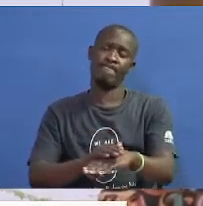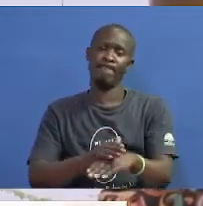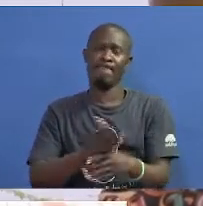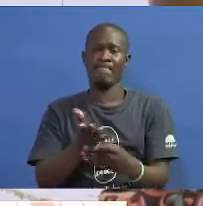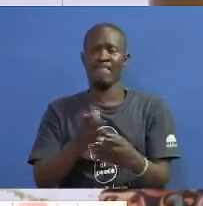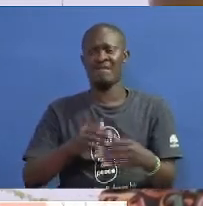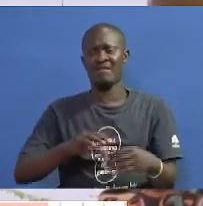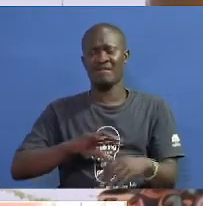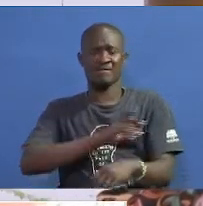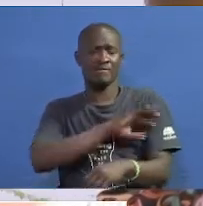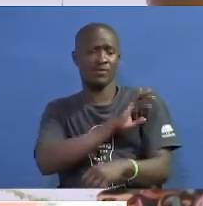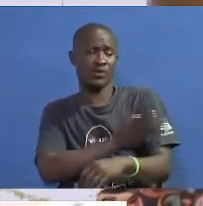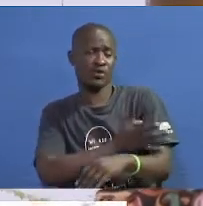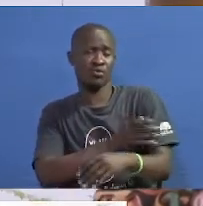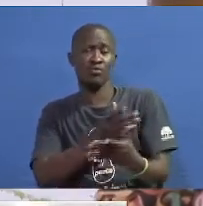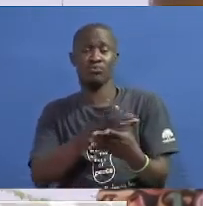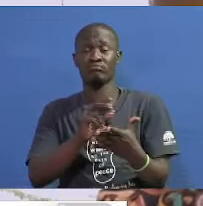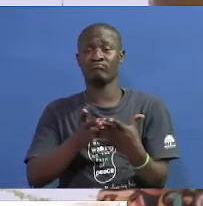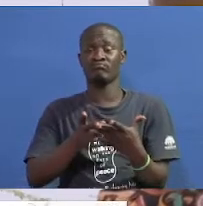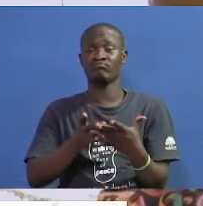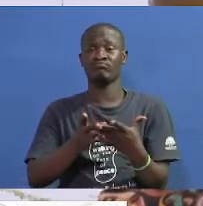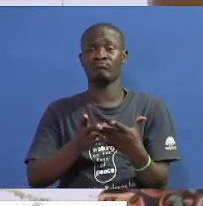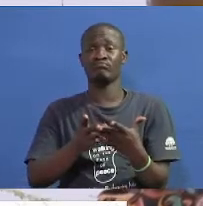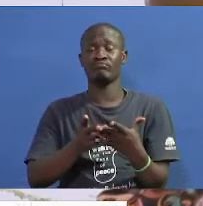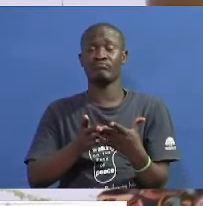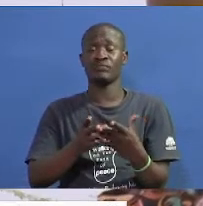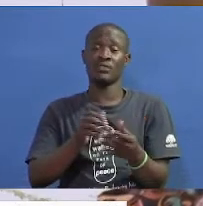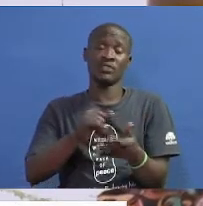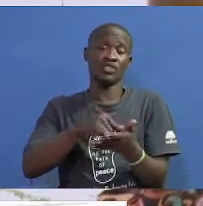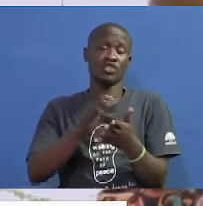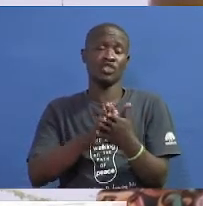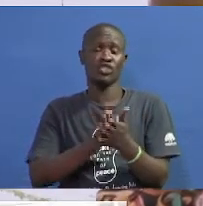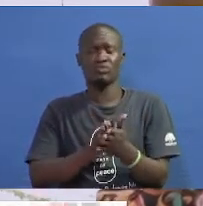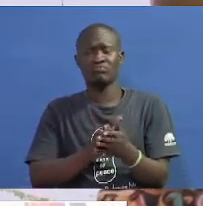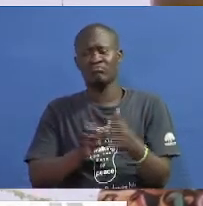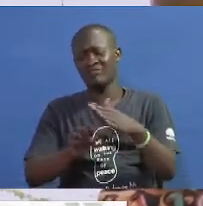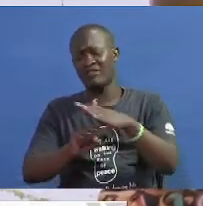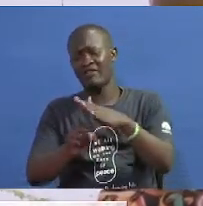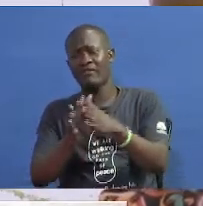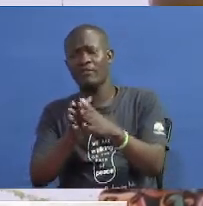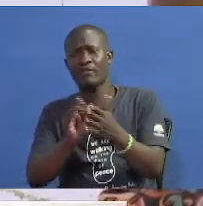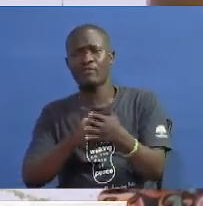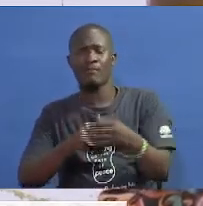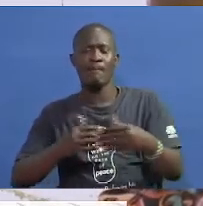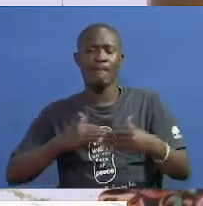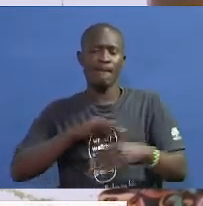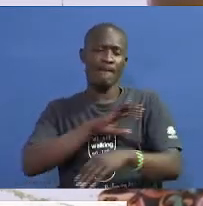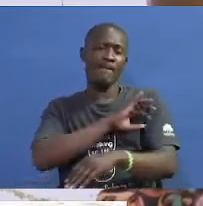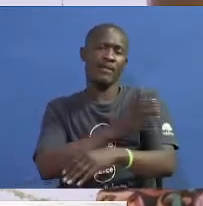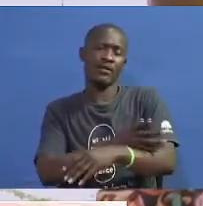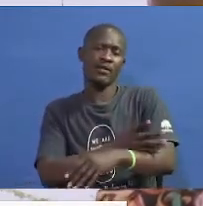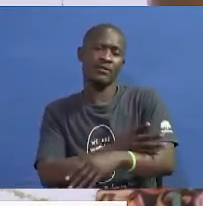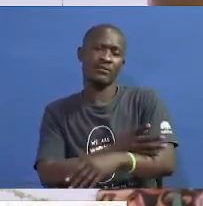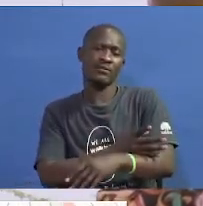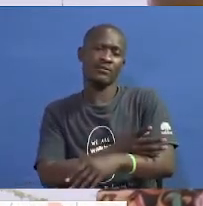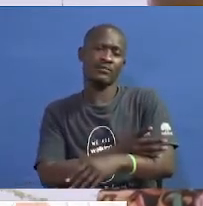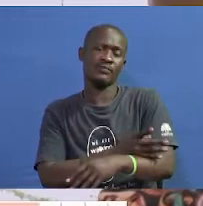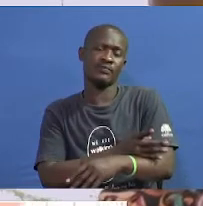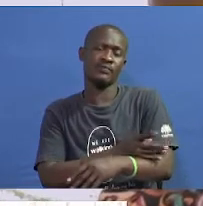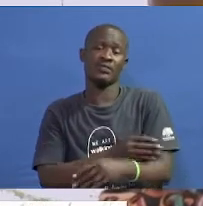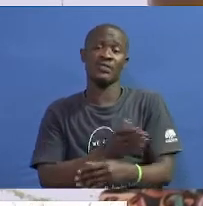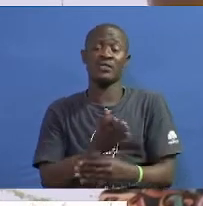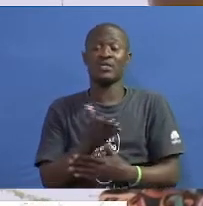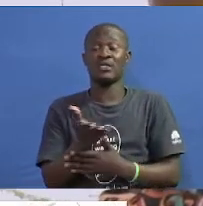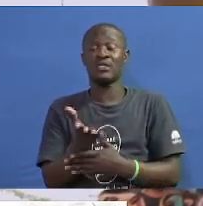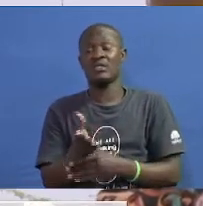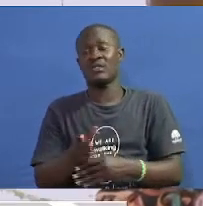this a twin pregnancy? Is this a singleton? Is this a viable pregnancy? Is the placenta in a favorable position?